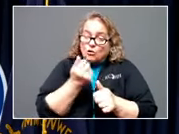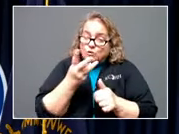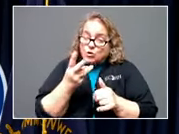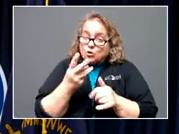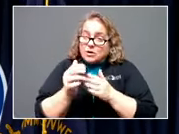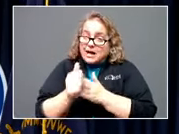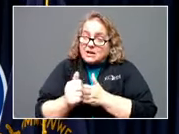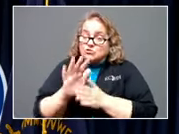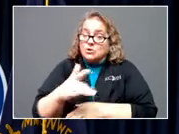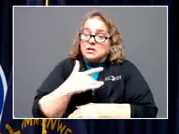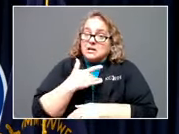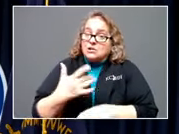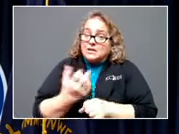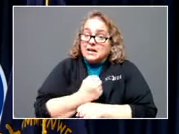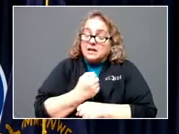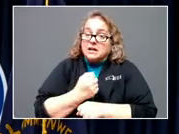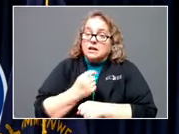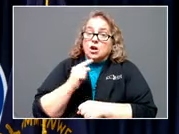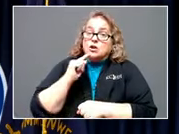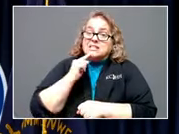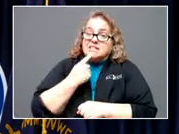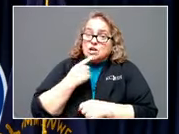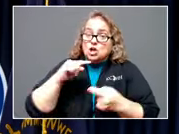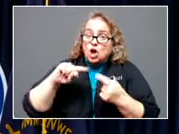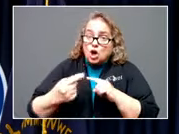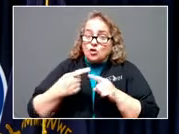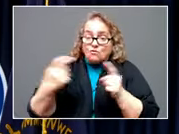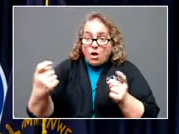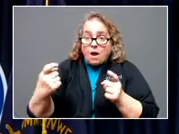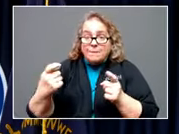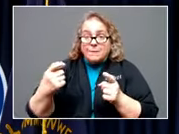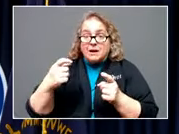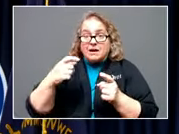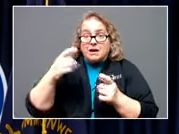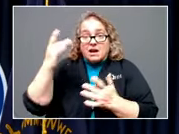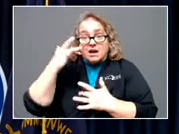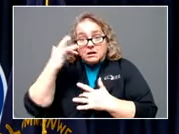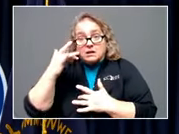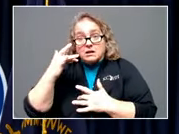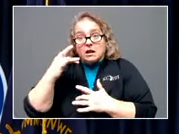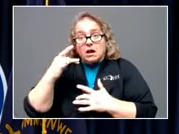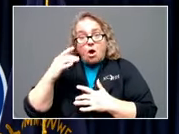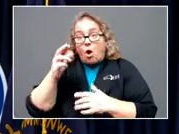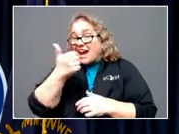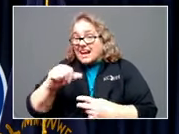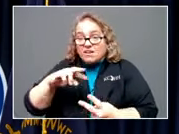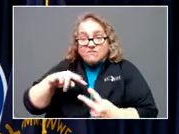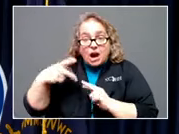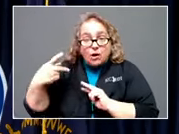getting severely hurt from Omicron or any other variant that we know of is extraordinarily unlikely. But that's if you get